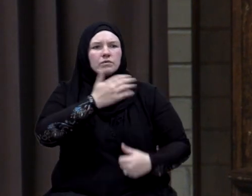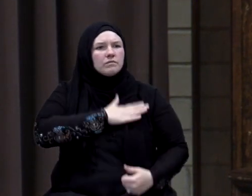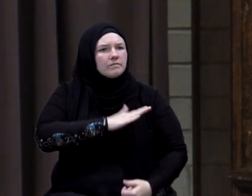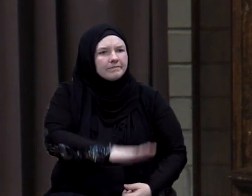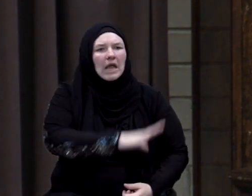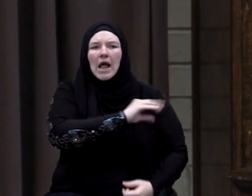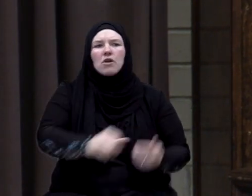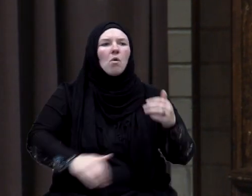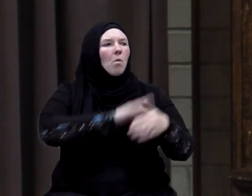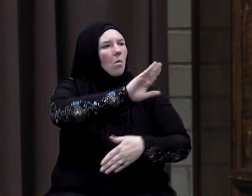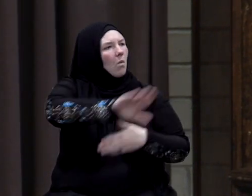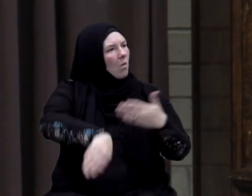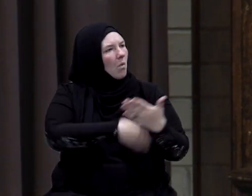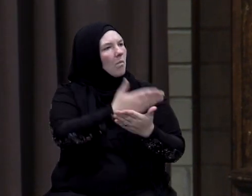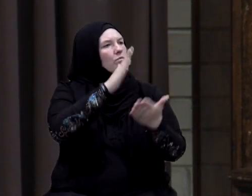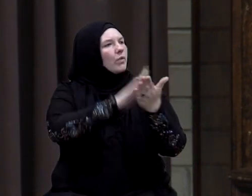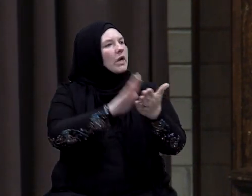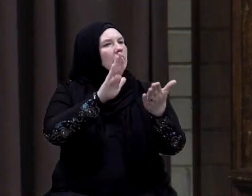is due to Allah.